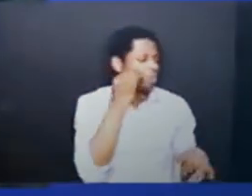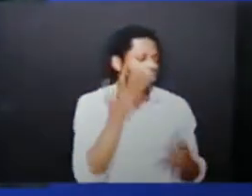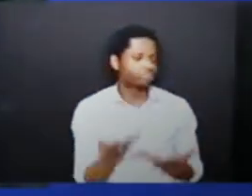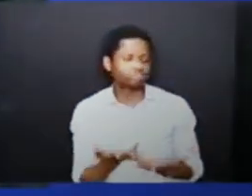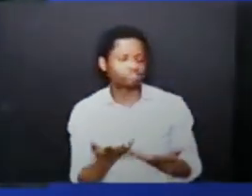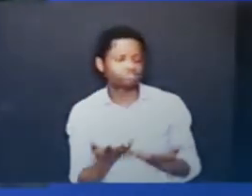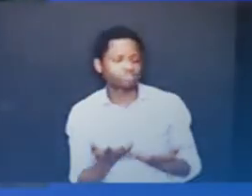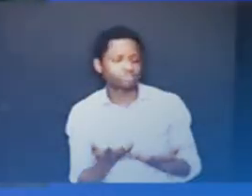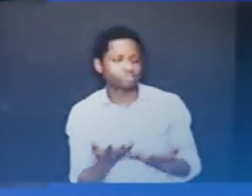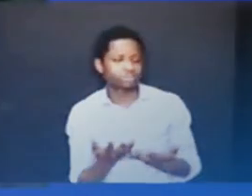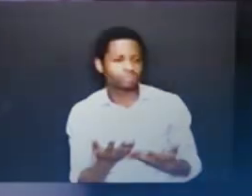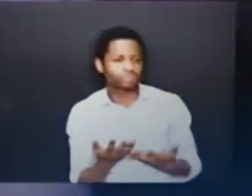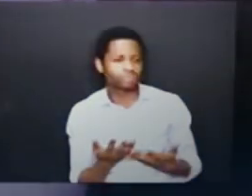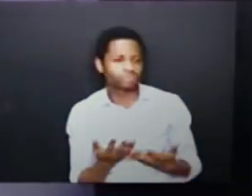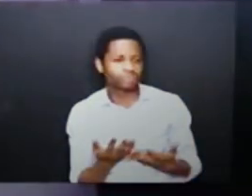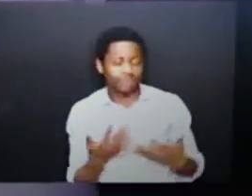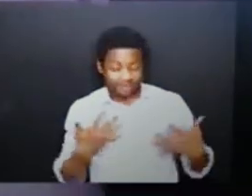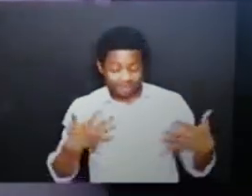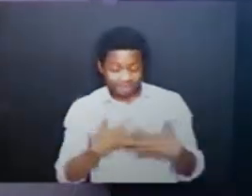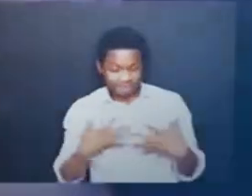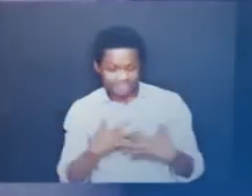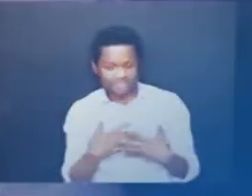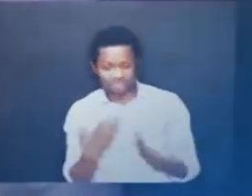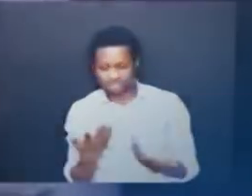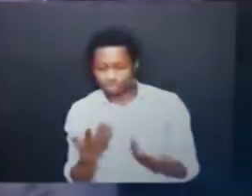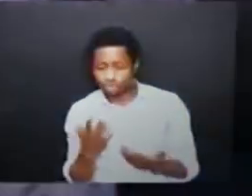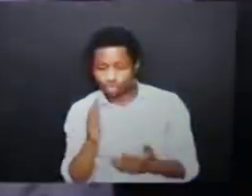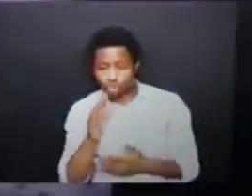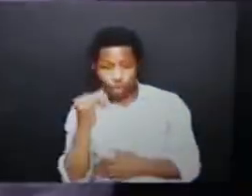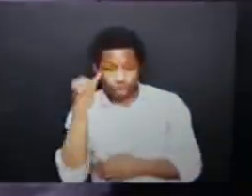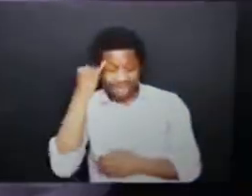Fear stifles initiatives.